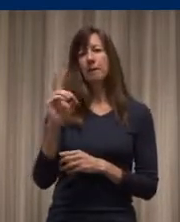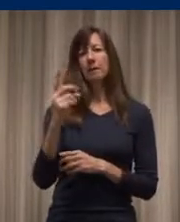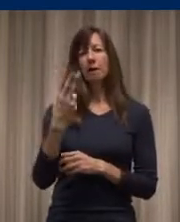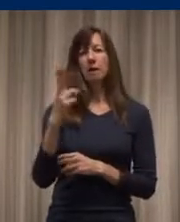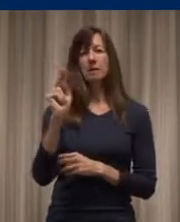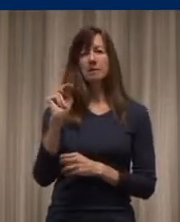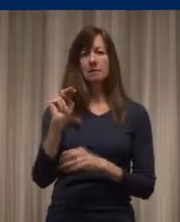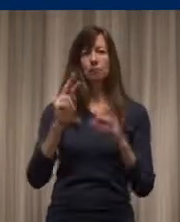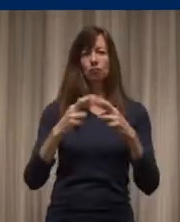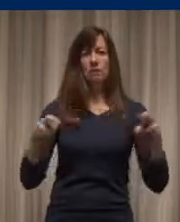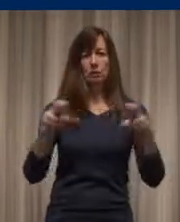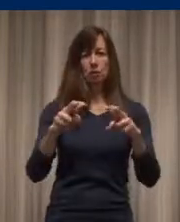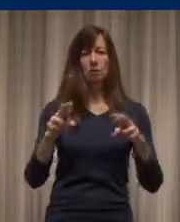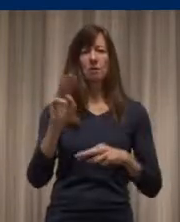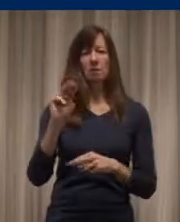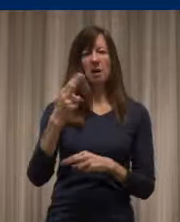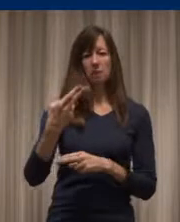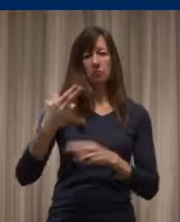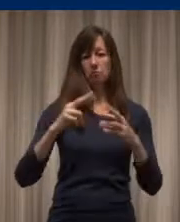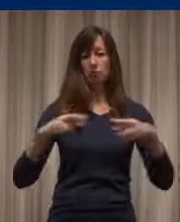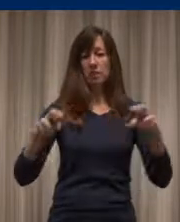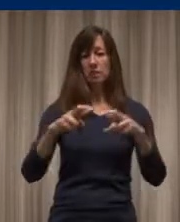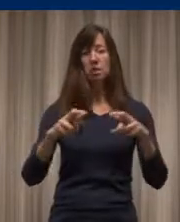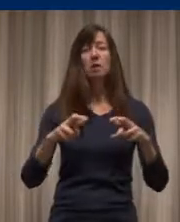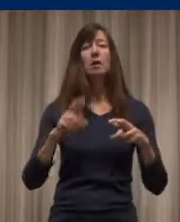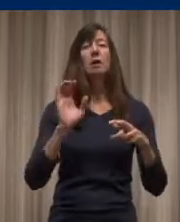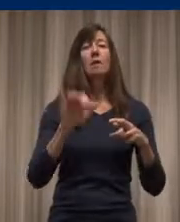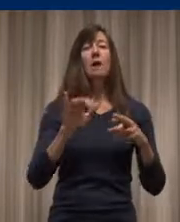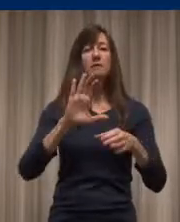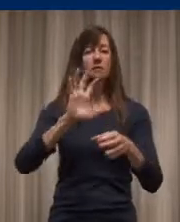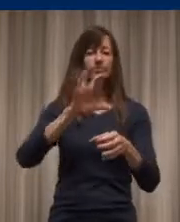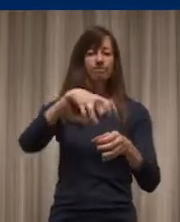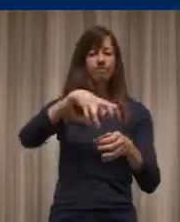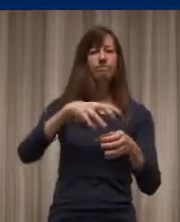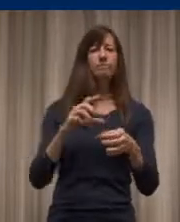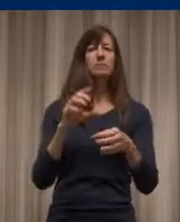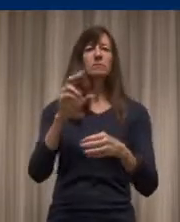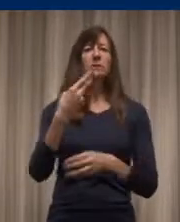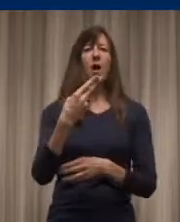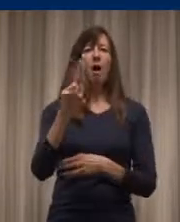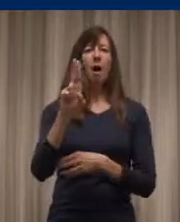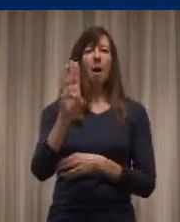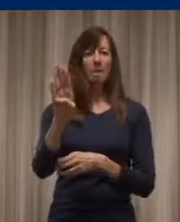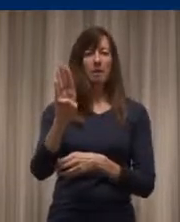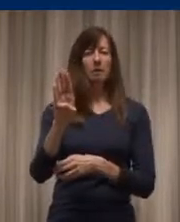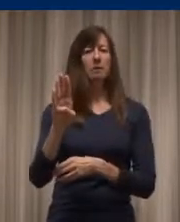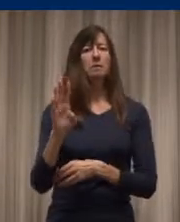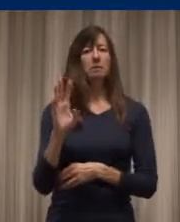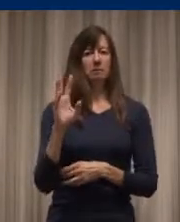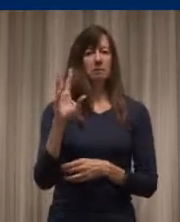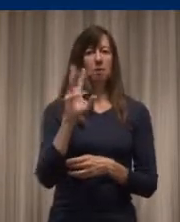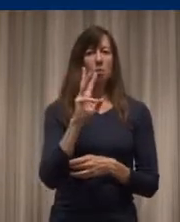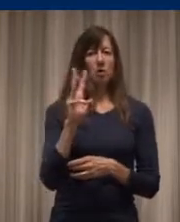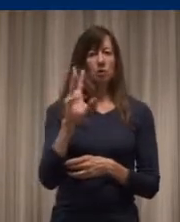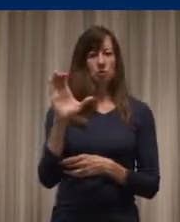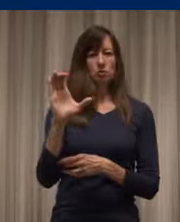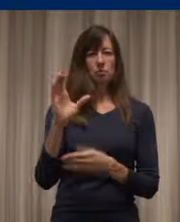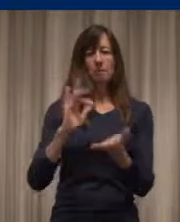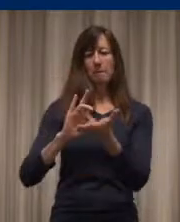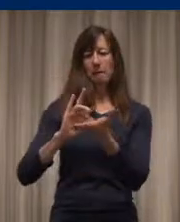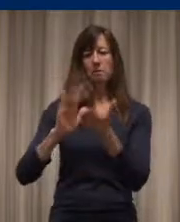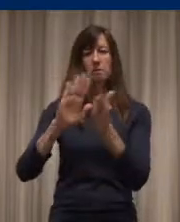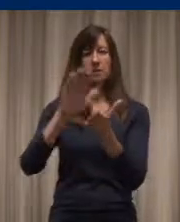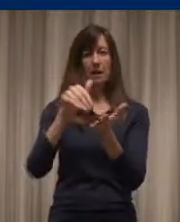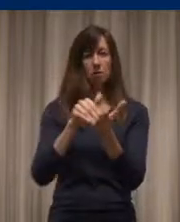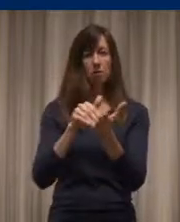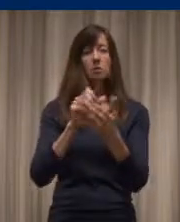by Westchester Medical Center that operates in our county and the other counties, and is also working in